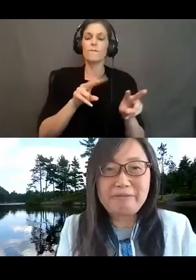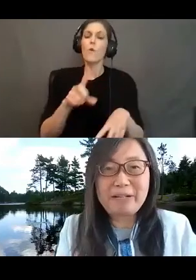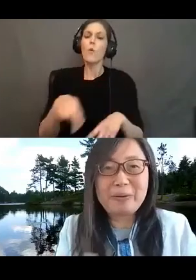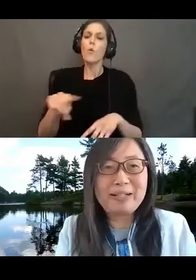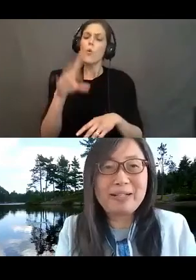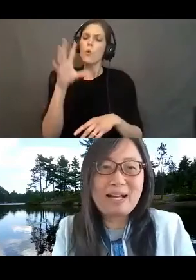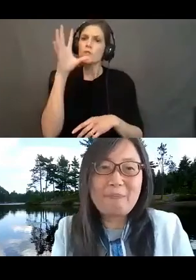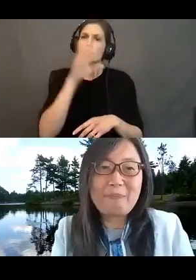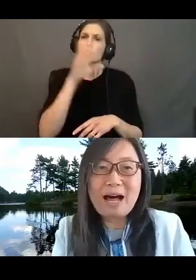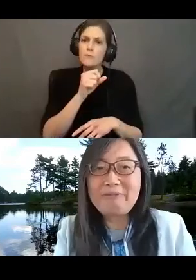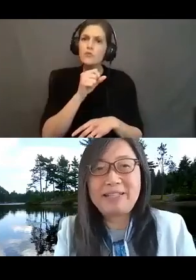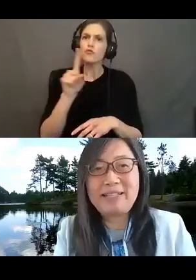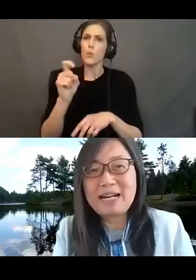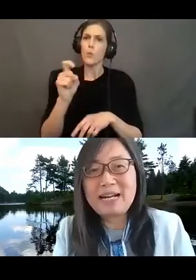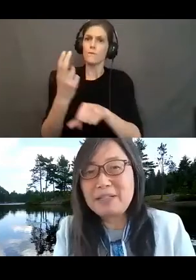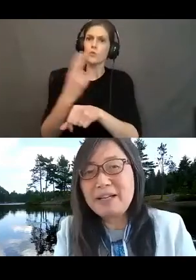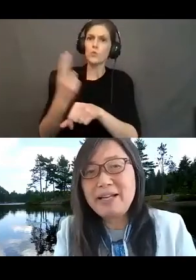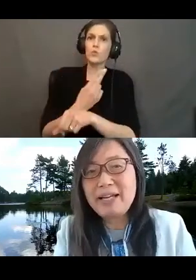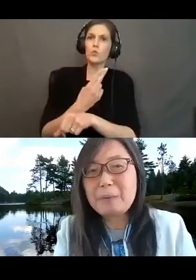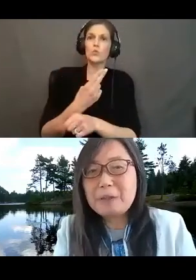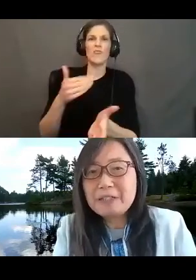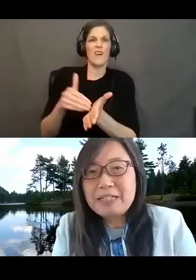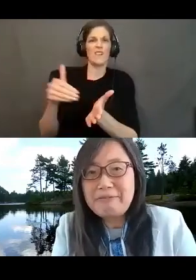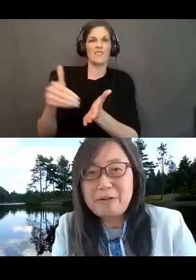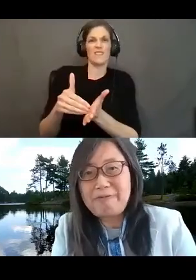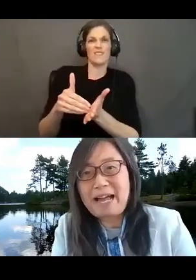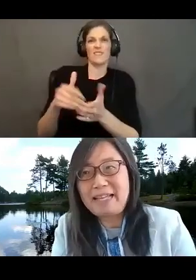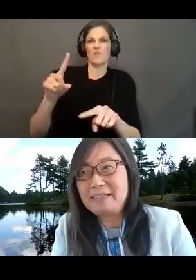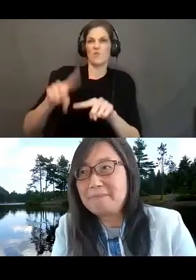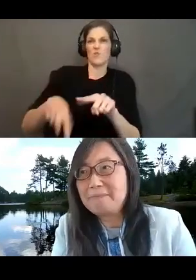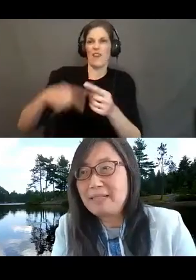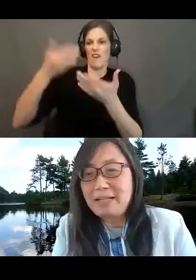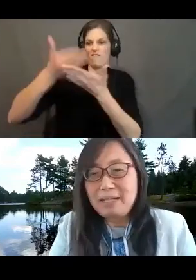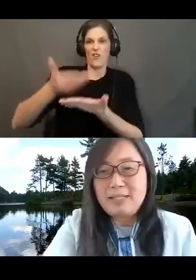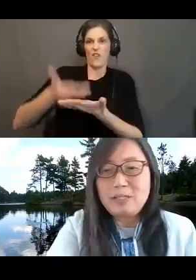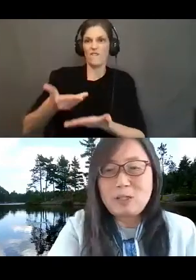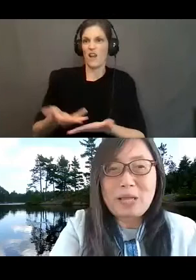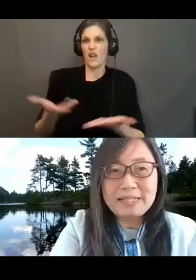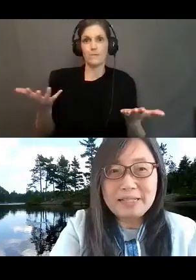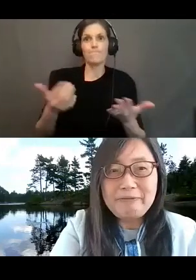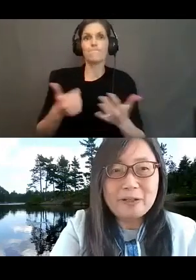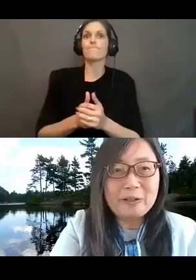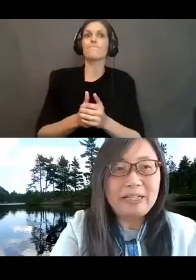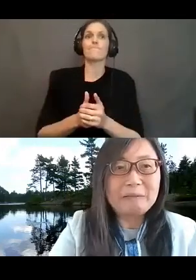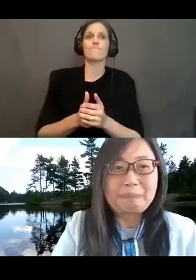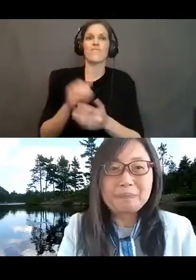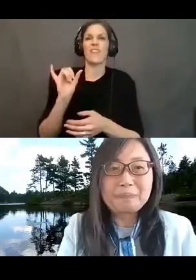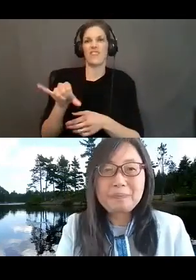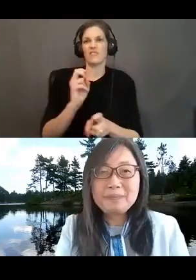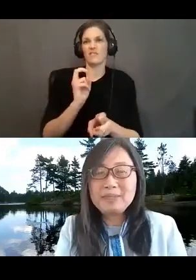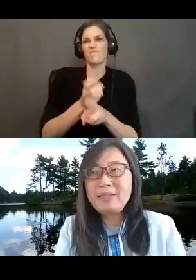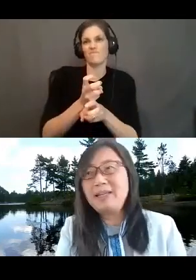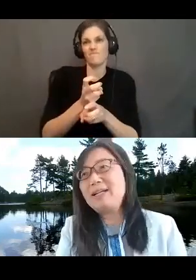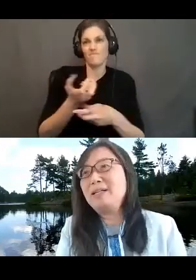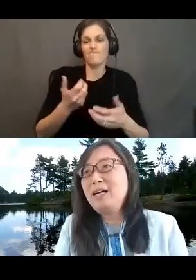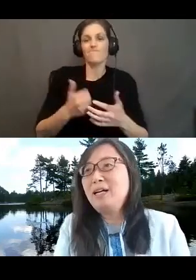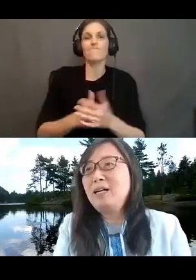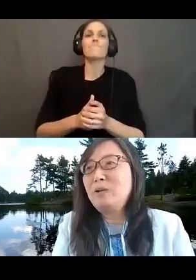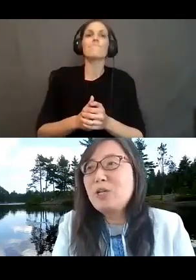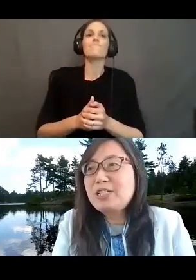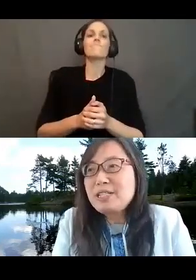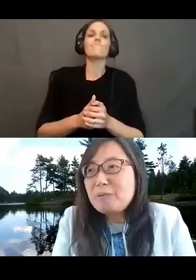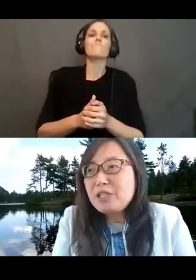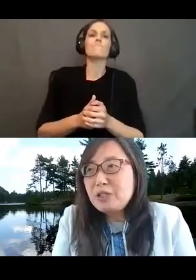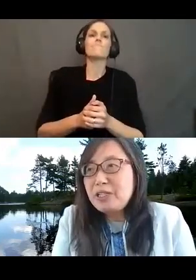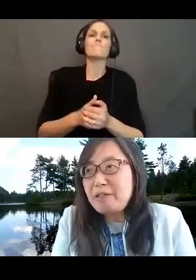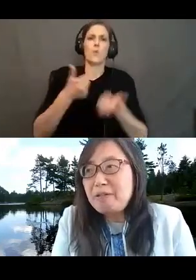to invoke often cannot be empirically verified. So that's the difficulty. And